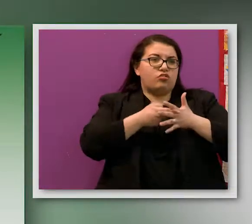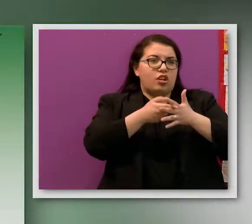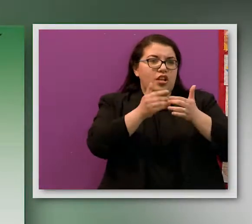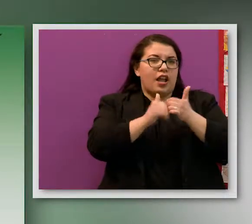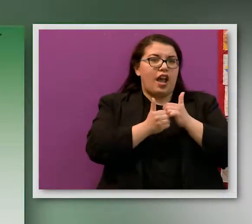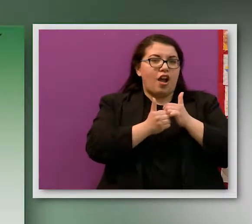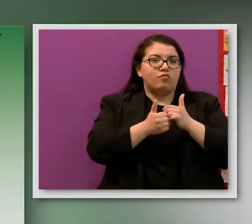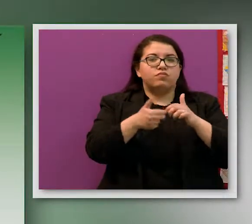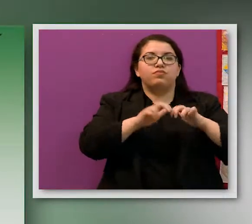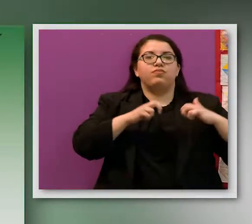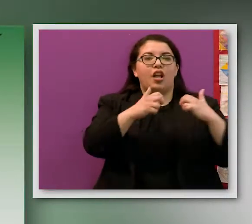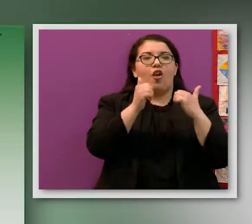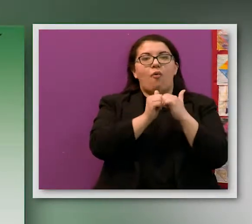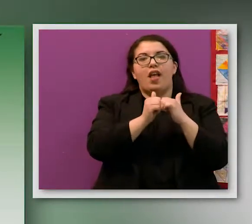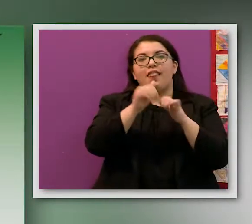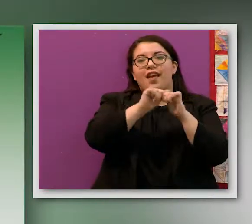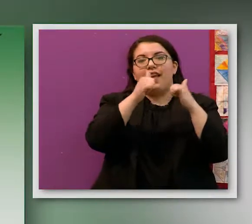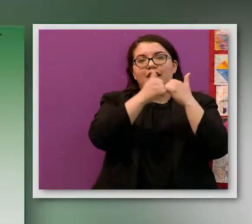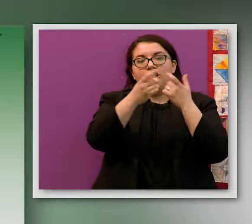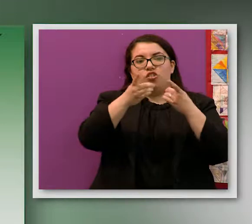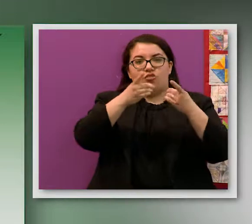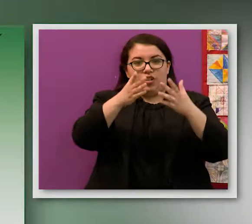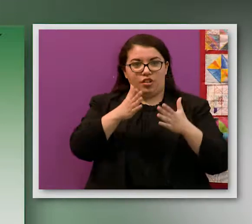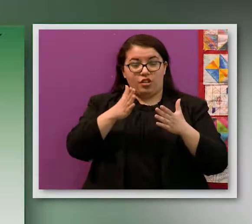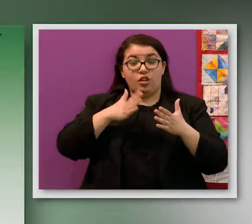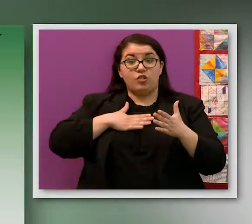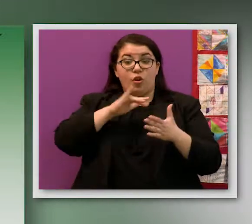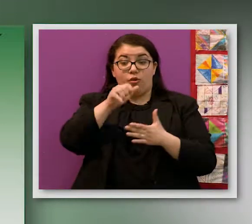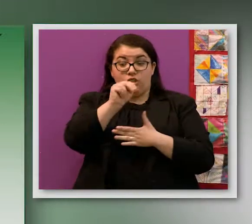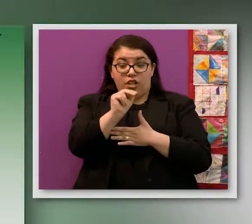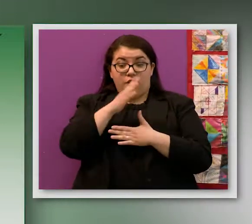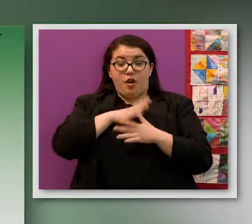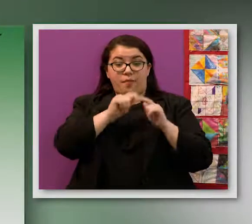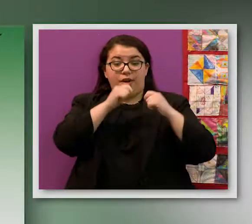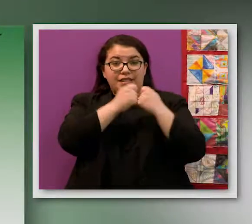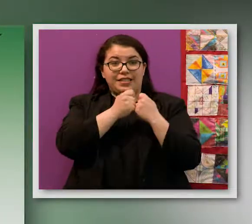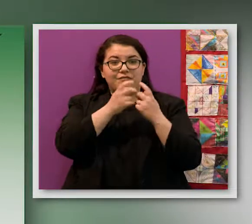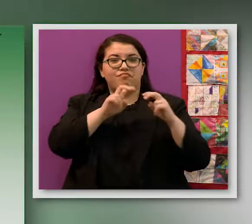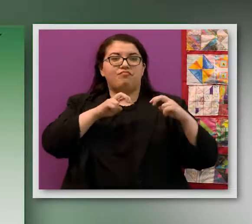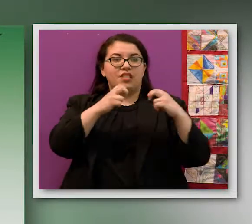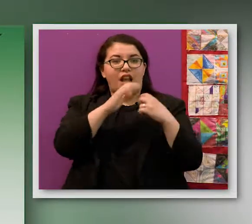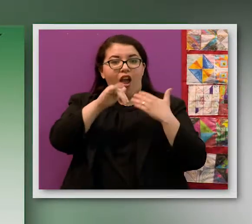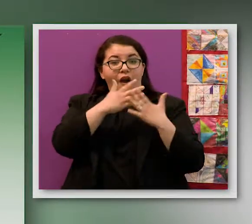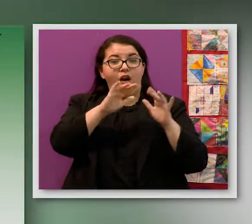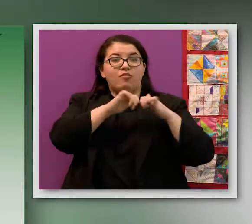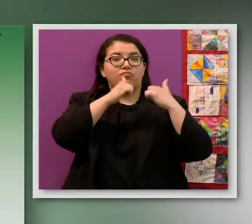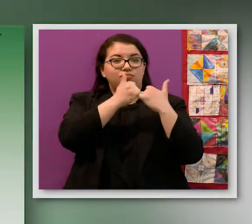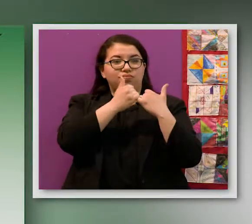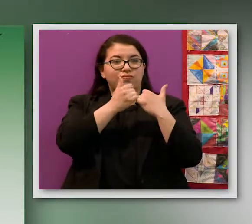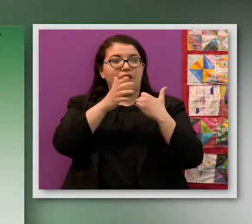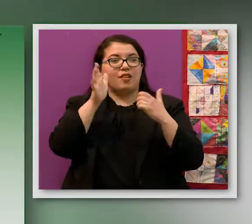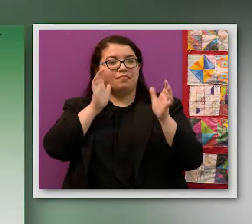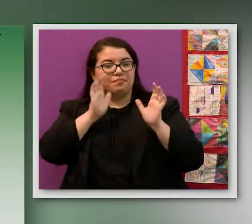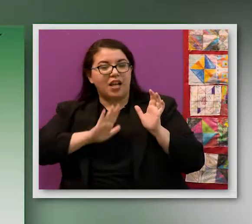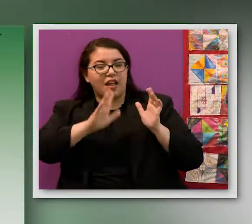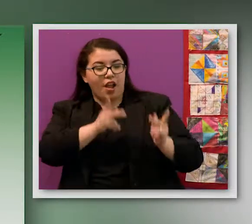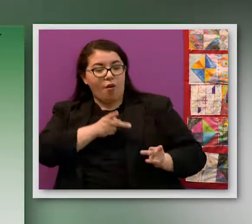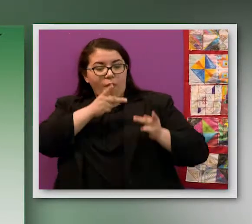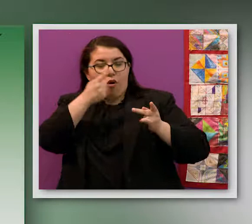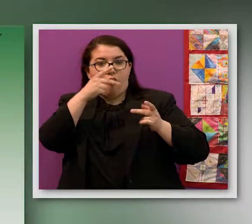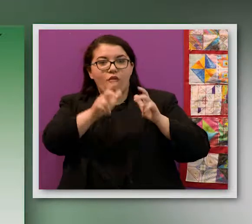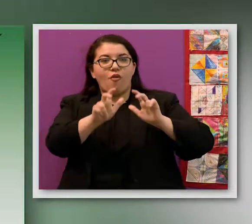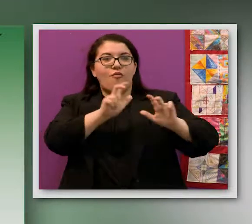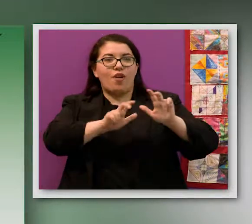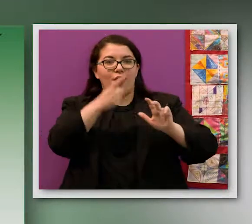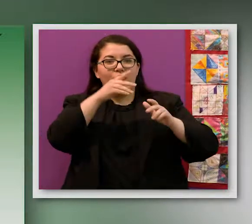in January, my team and I sit down with every single agency and hear their proposal for where we should be making investments